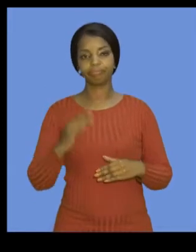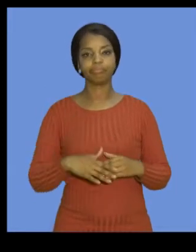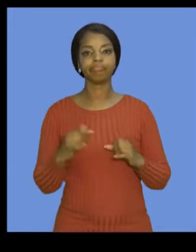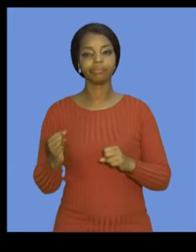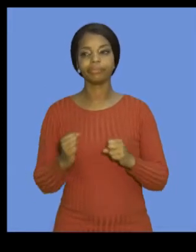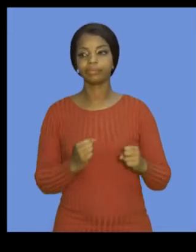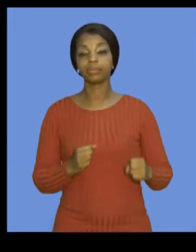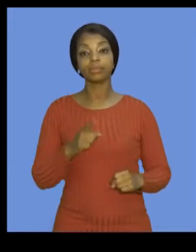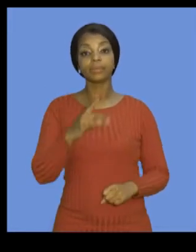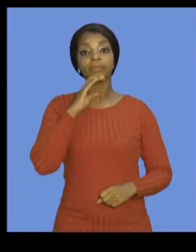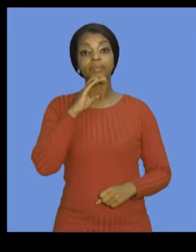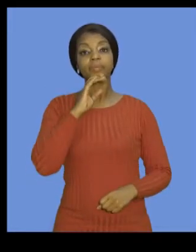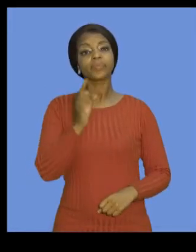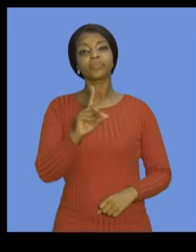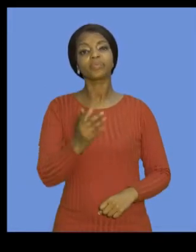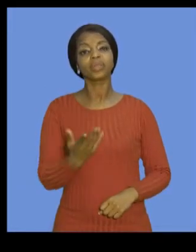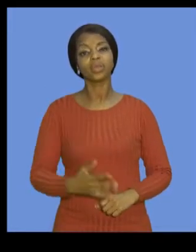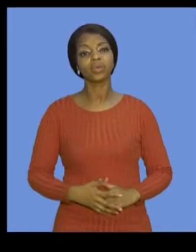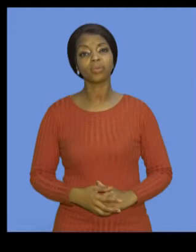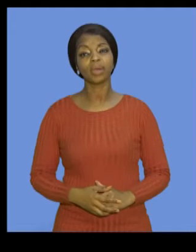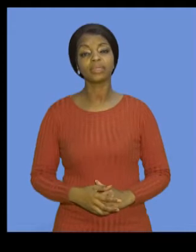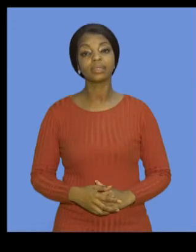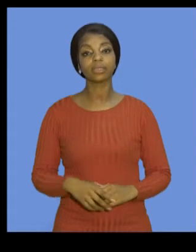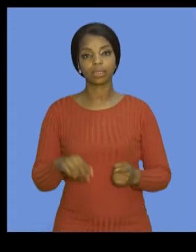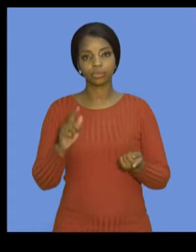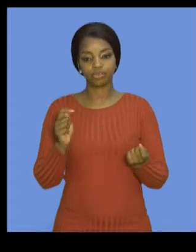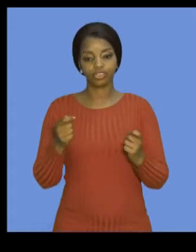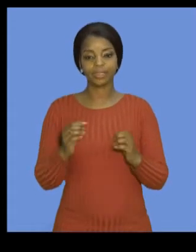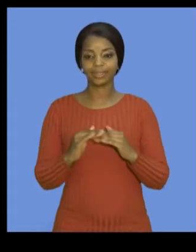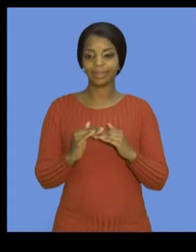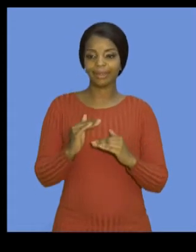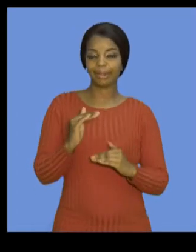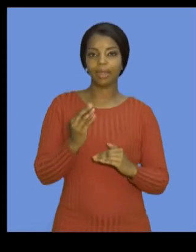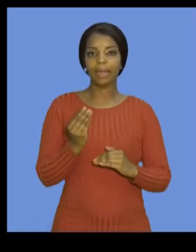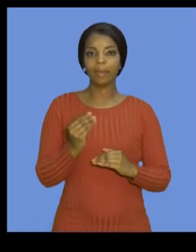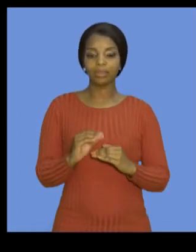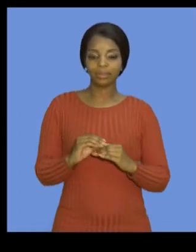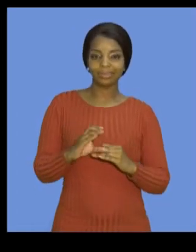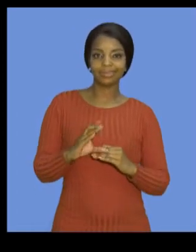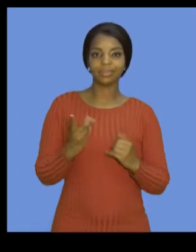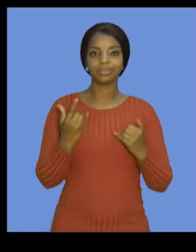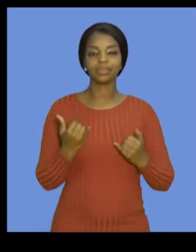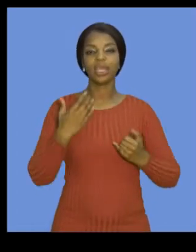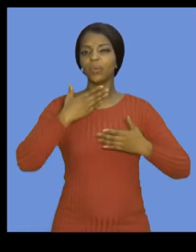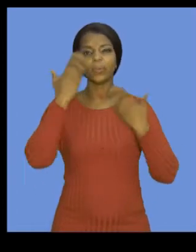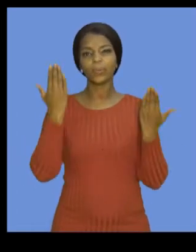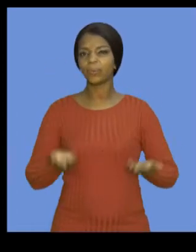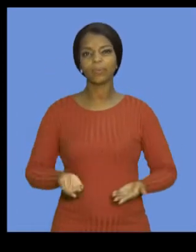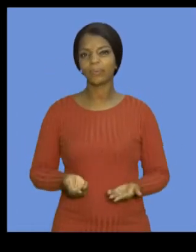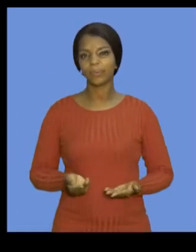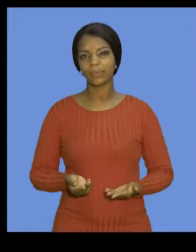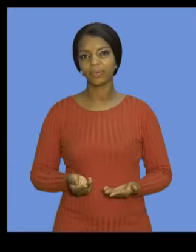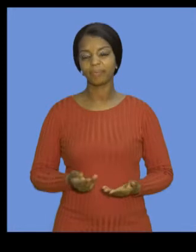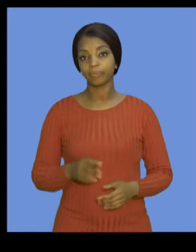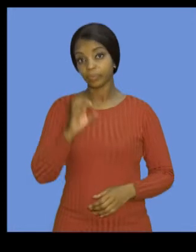Rand. So what does that mean? It means that there is no change, there is no growth, there is no rate of growth or